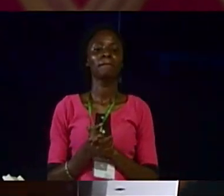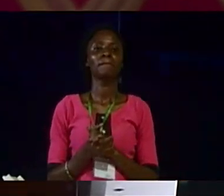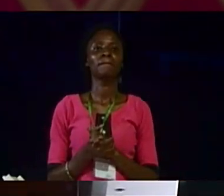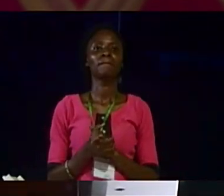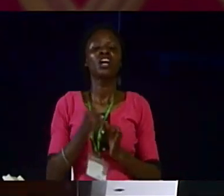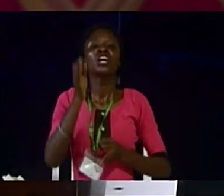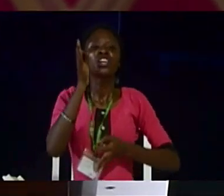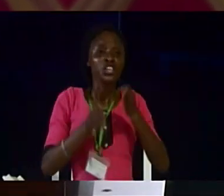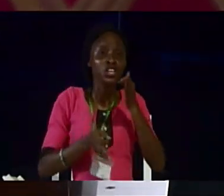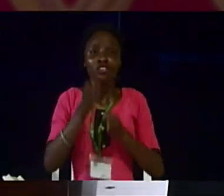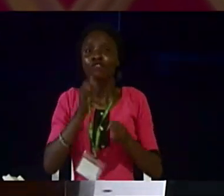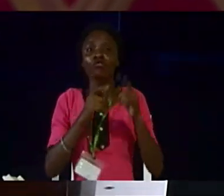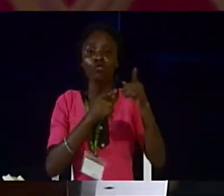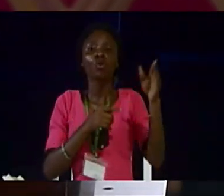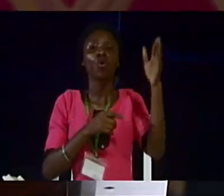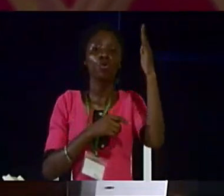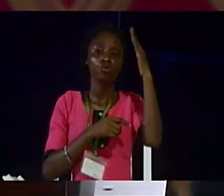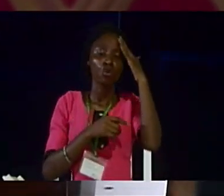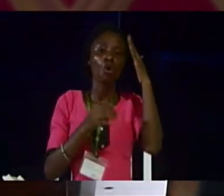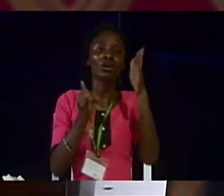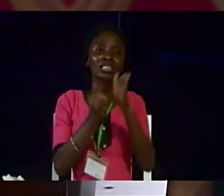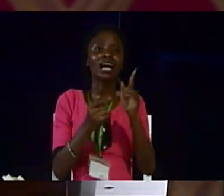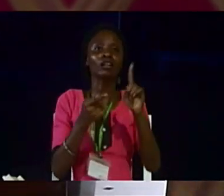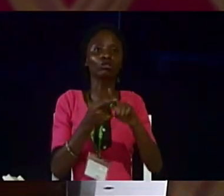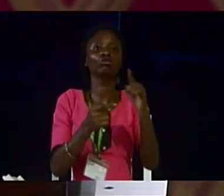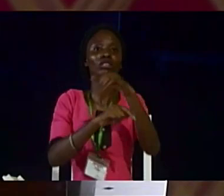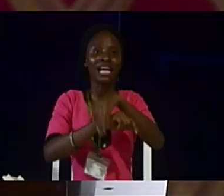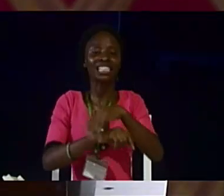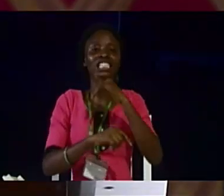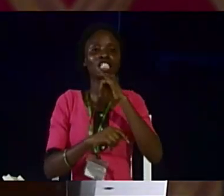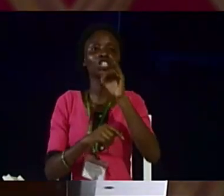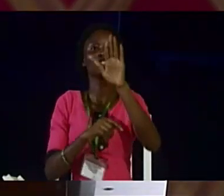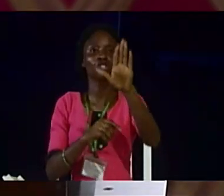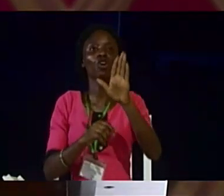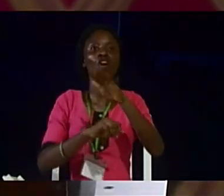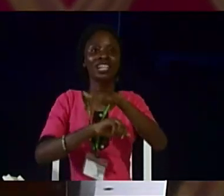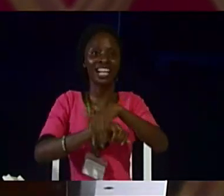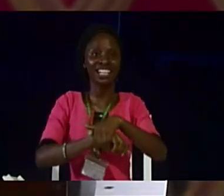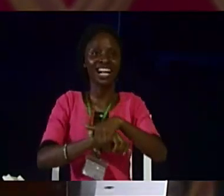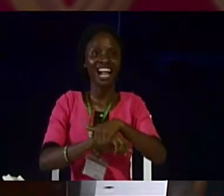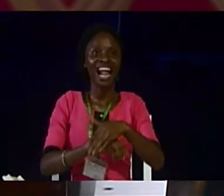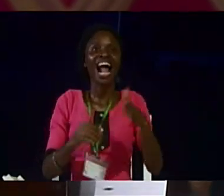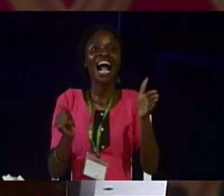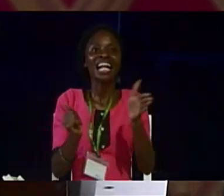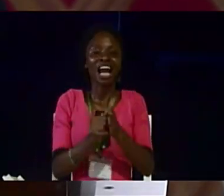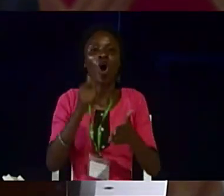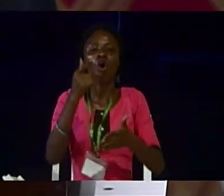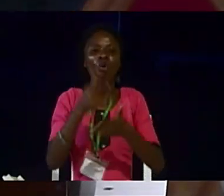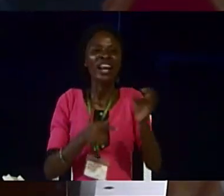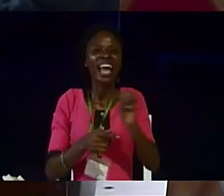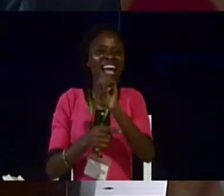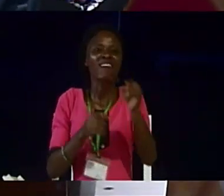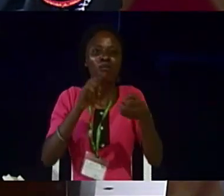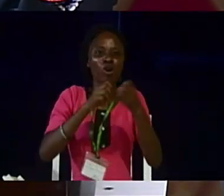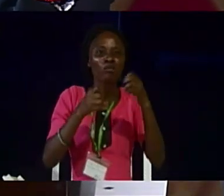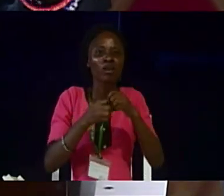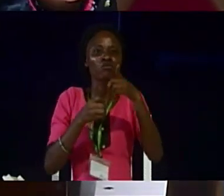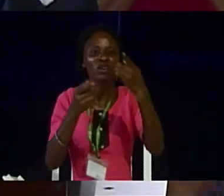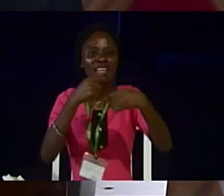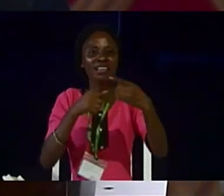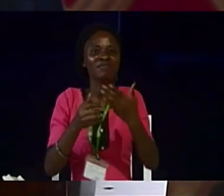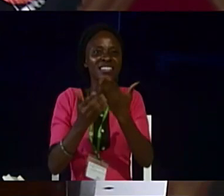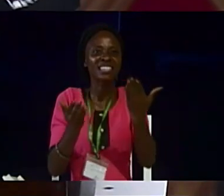If you know that tonight is your night, that whatever problem you came here with,